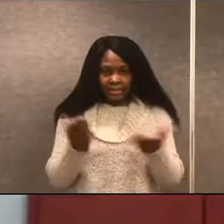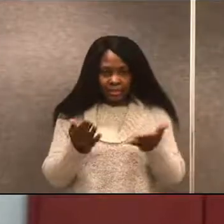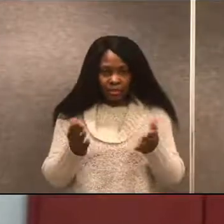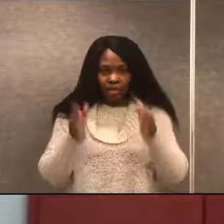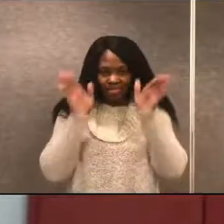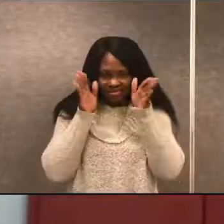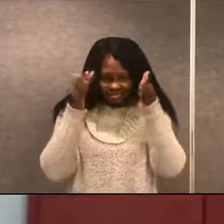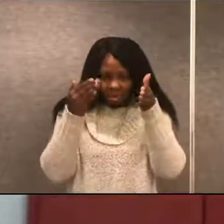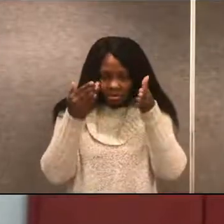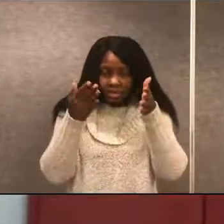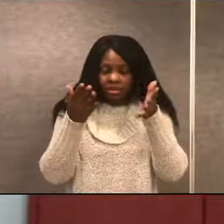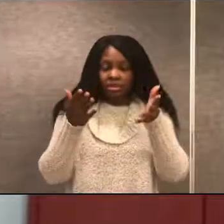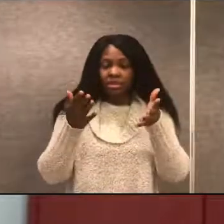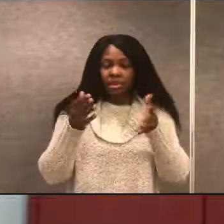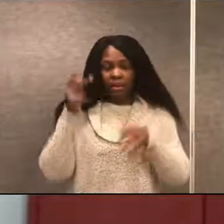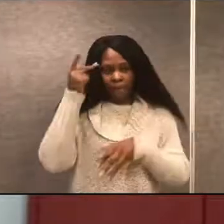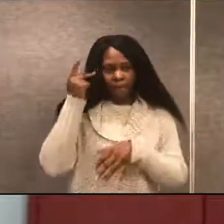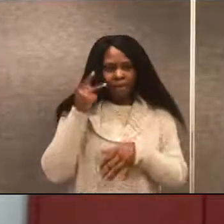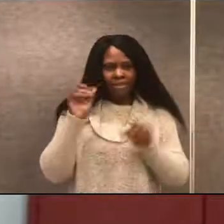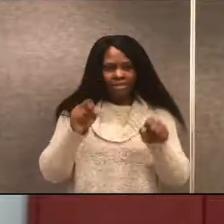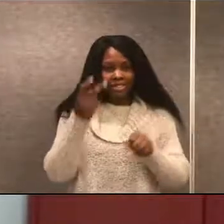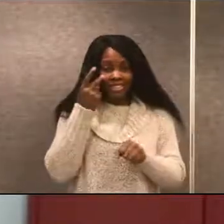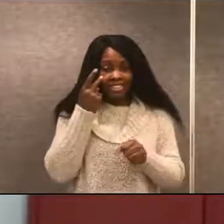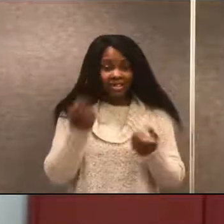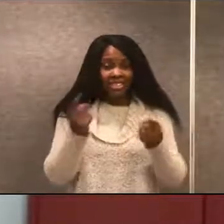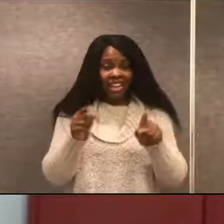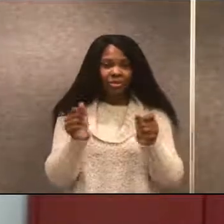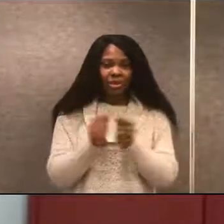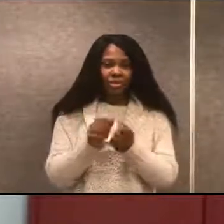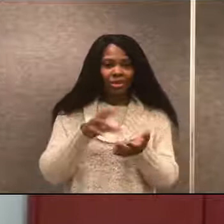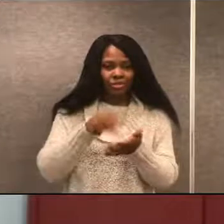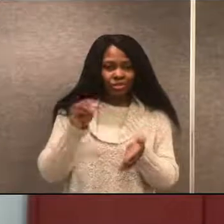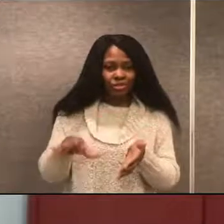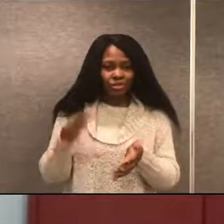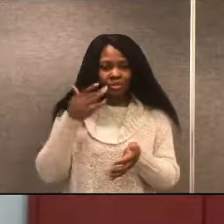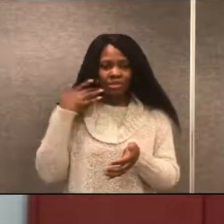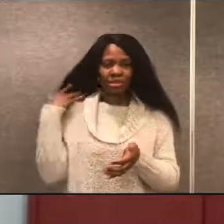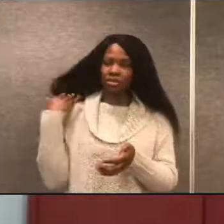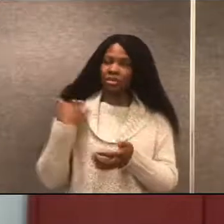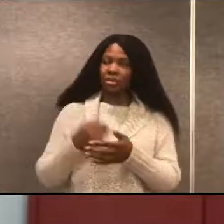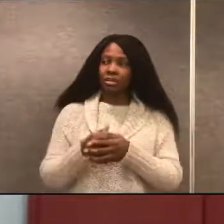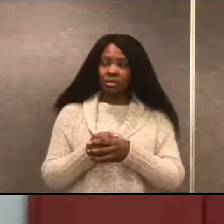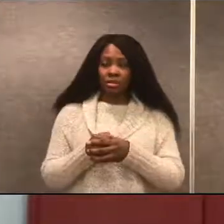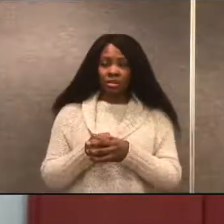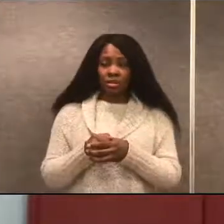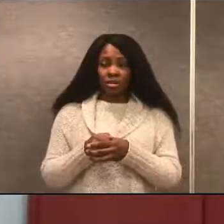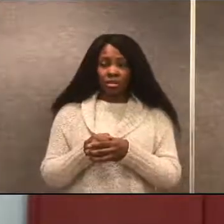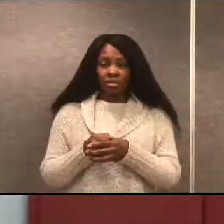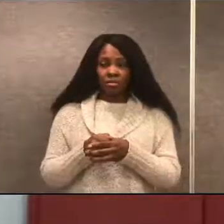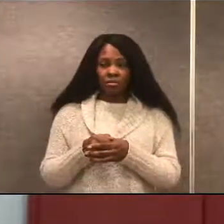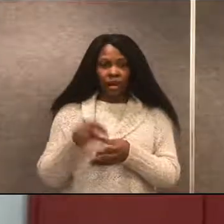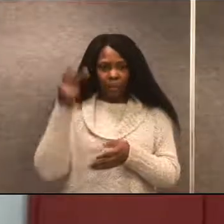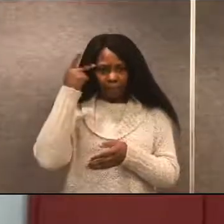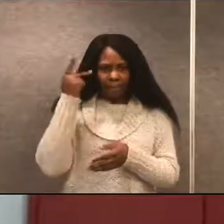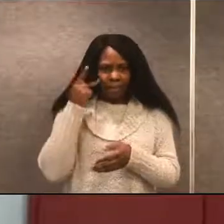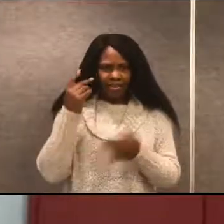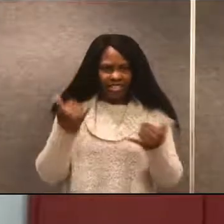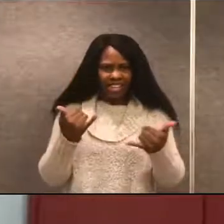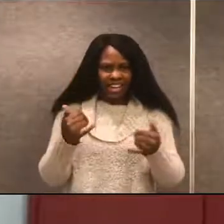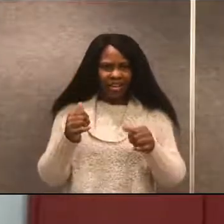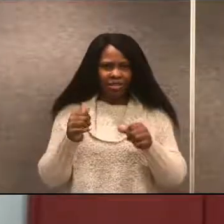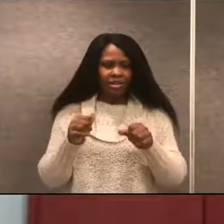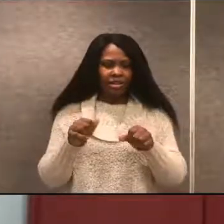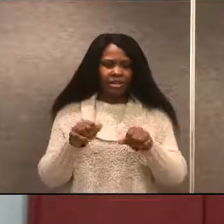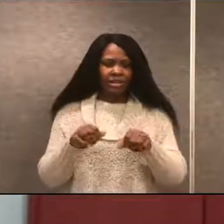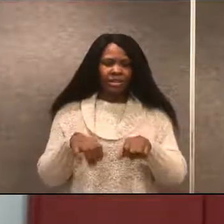into Schoology and see what's happening. And then one of the checks and balances is that parents are advocates for their children. And, you